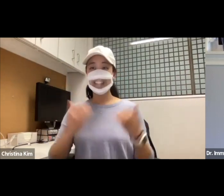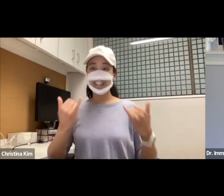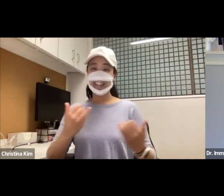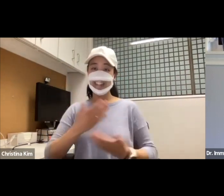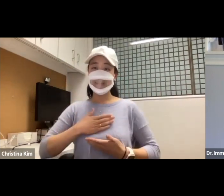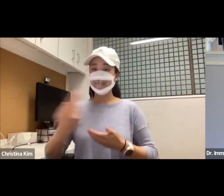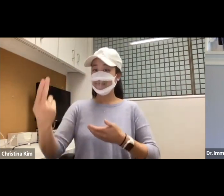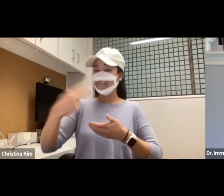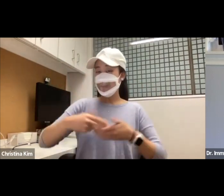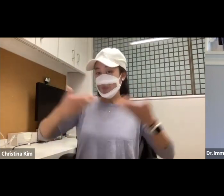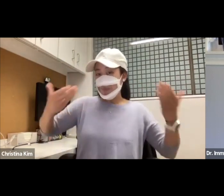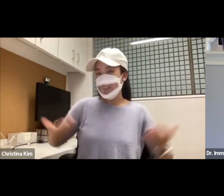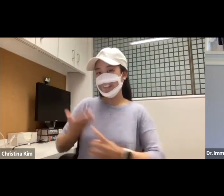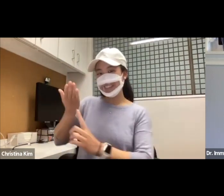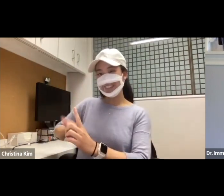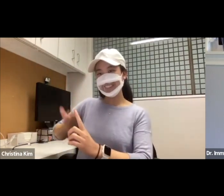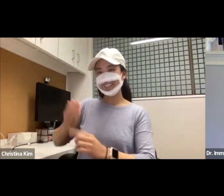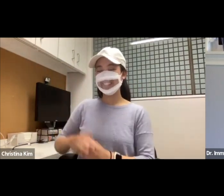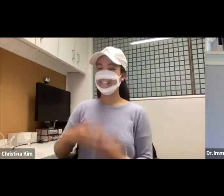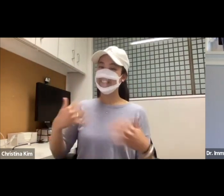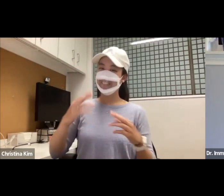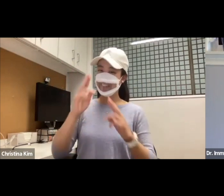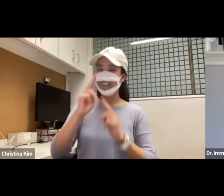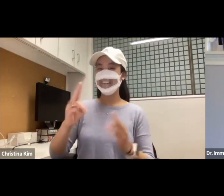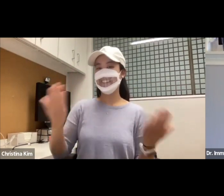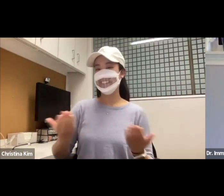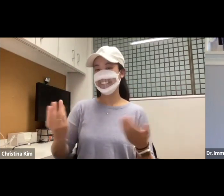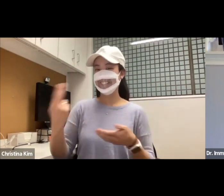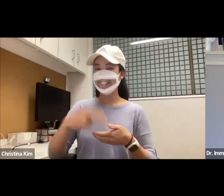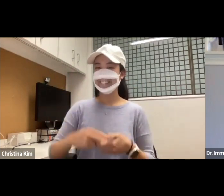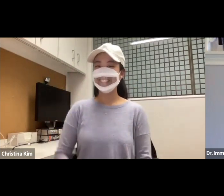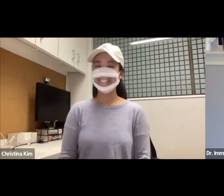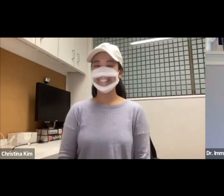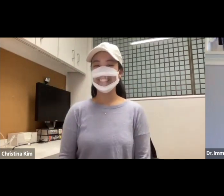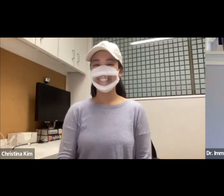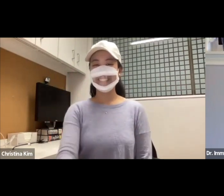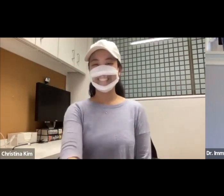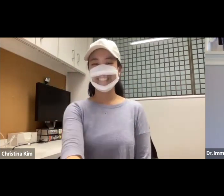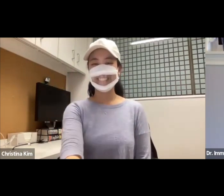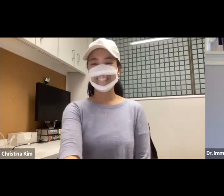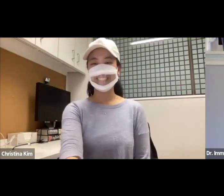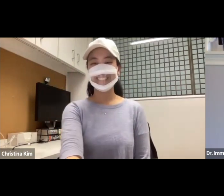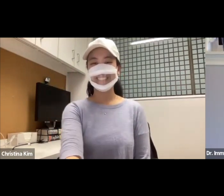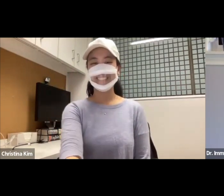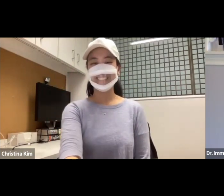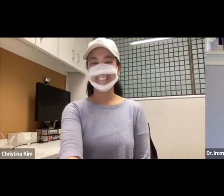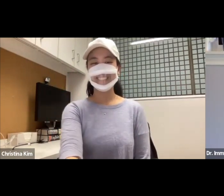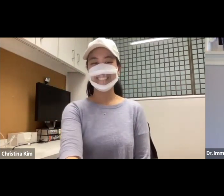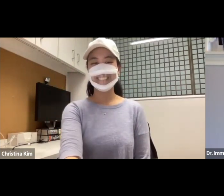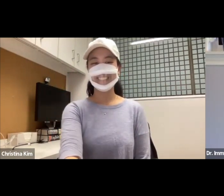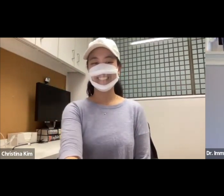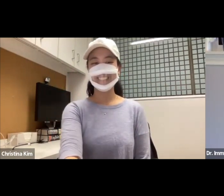Brains. And so now please join me in welcoming Dr. Immordino-Yang. It's truly an honor to have you here with us.